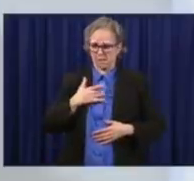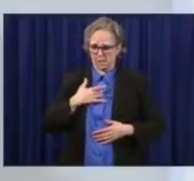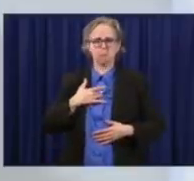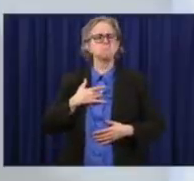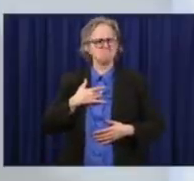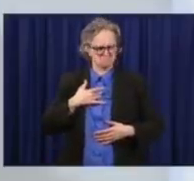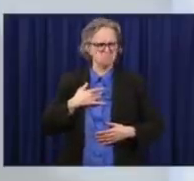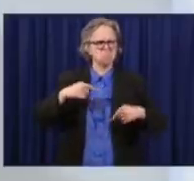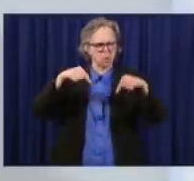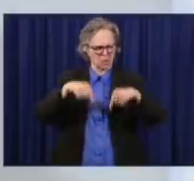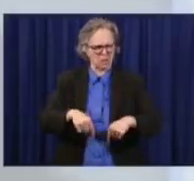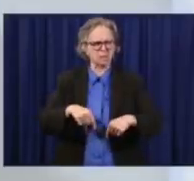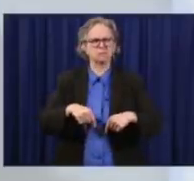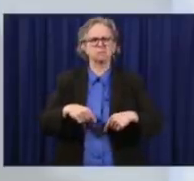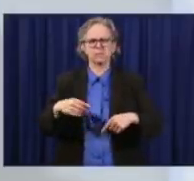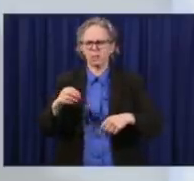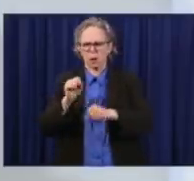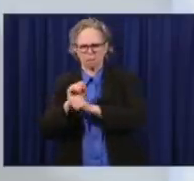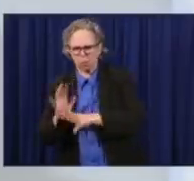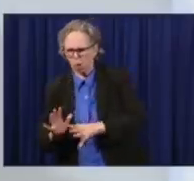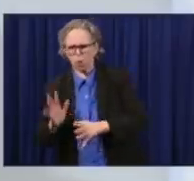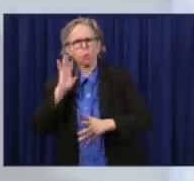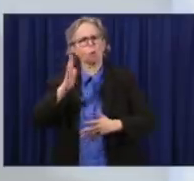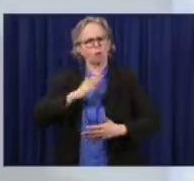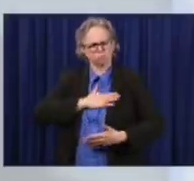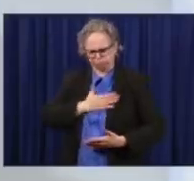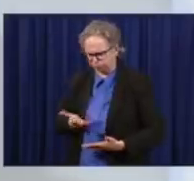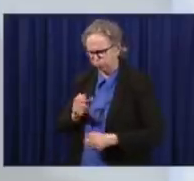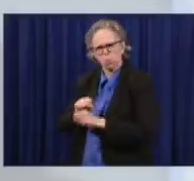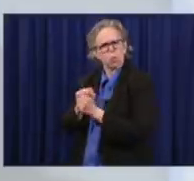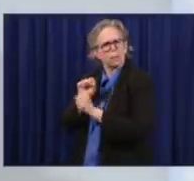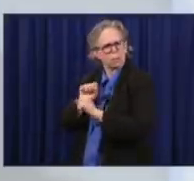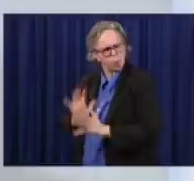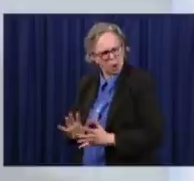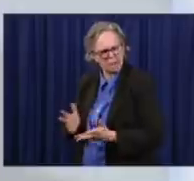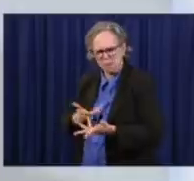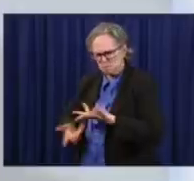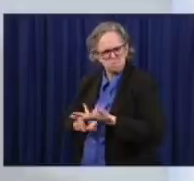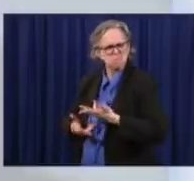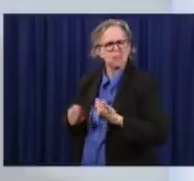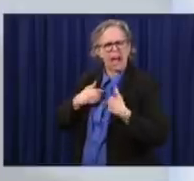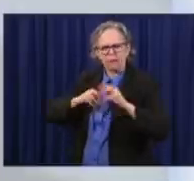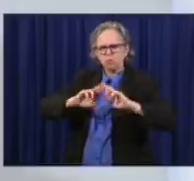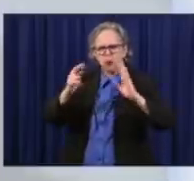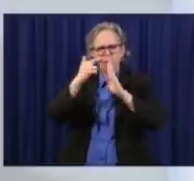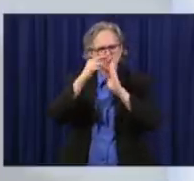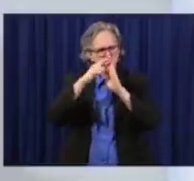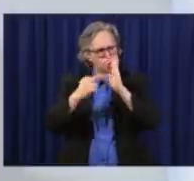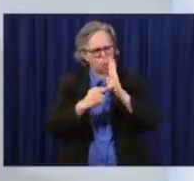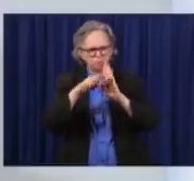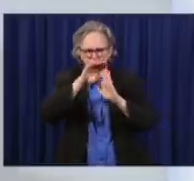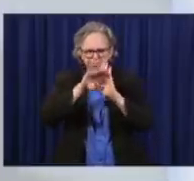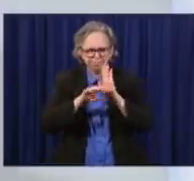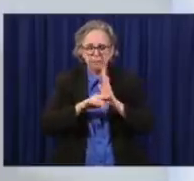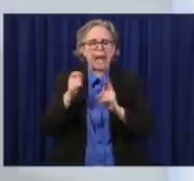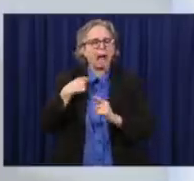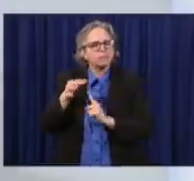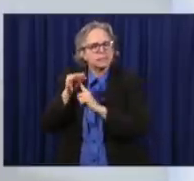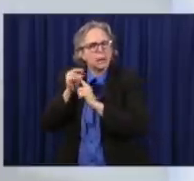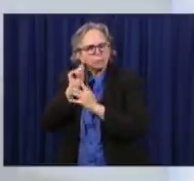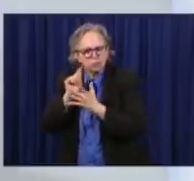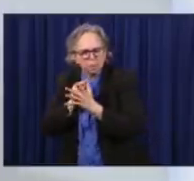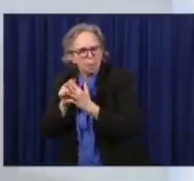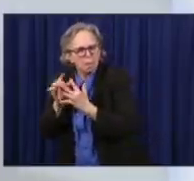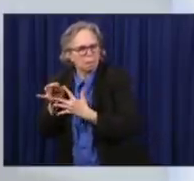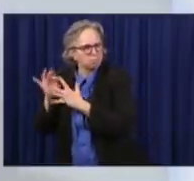employers, employees, that they will work through this. We have rules in place, we have exemptions in place, and we believe that they will